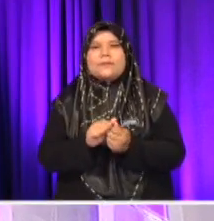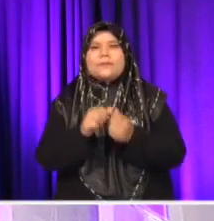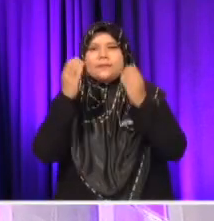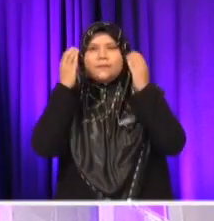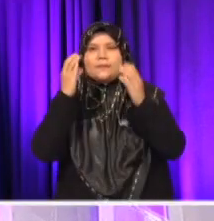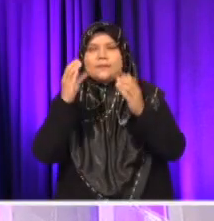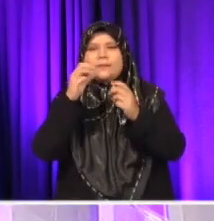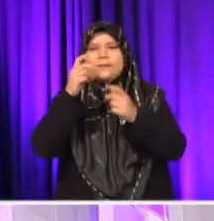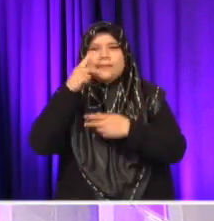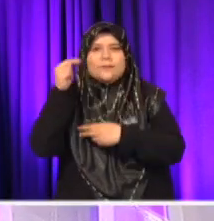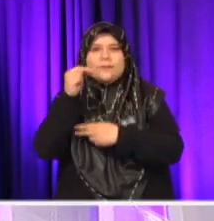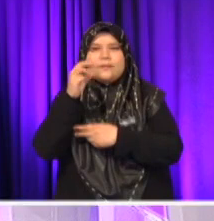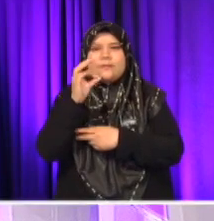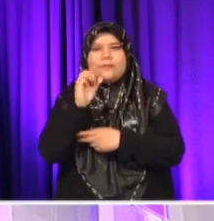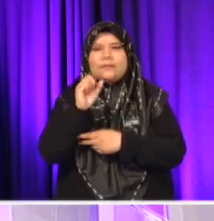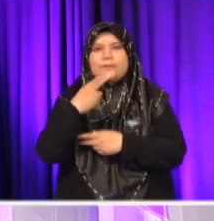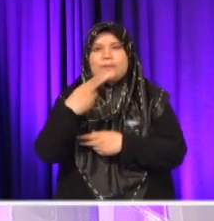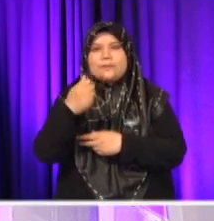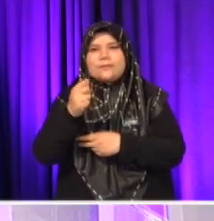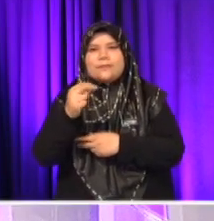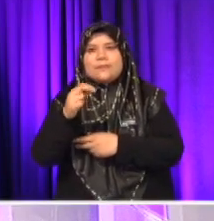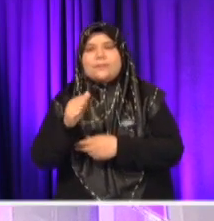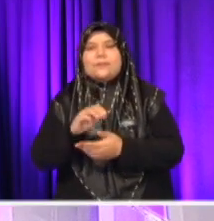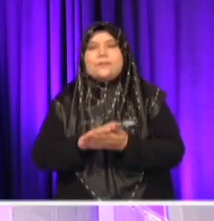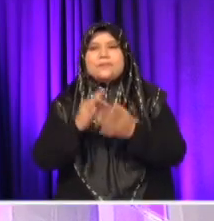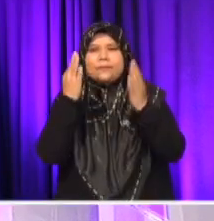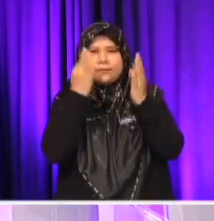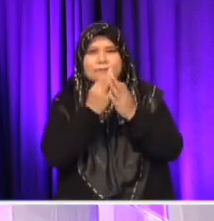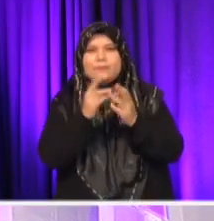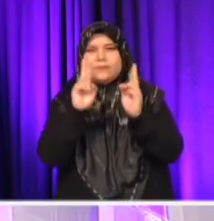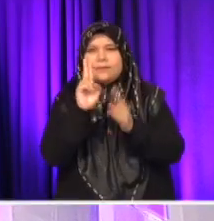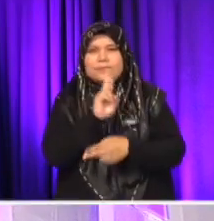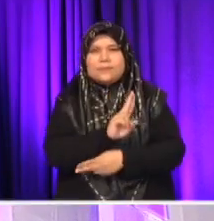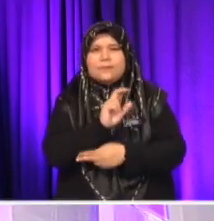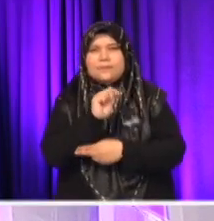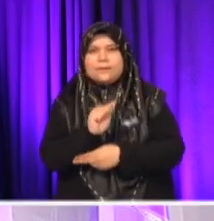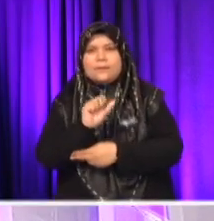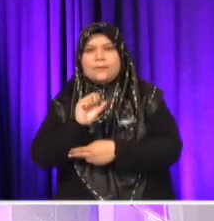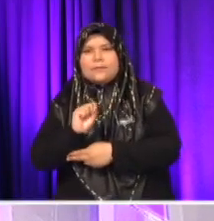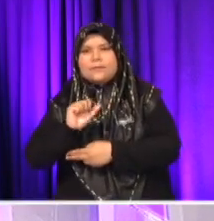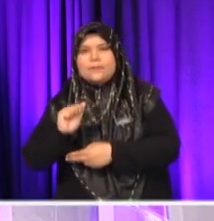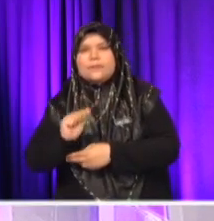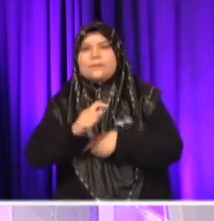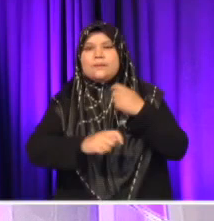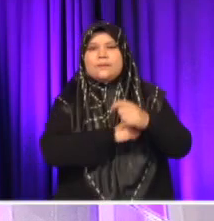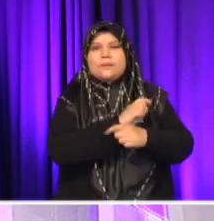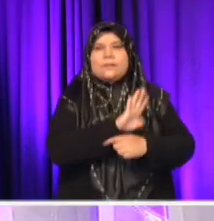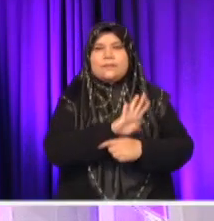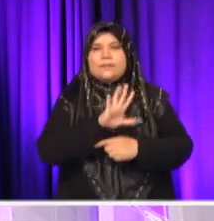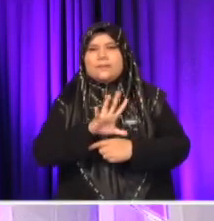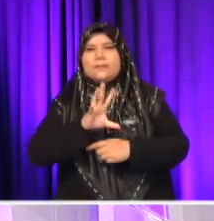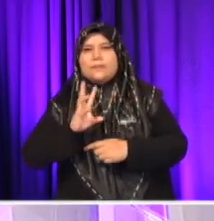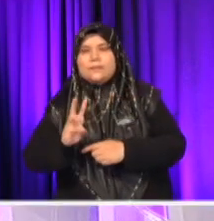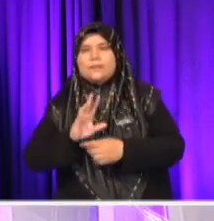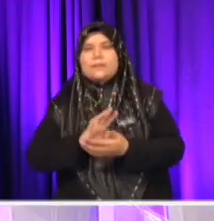for today's discussion, today's focus, which is ujian akhir sesi akademik for tahun 4, 5 dan 6 and